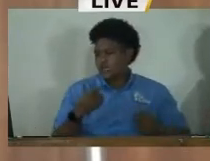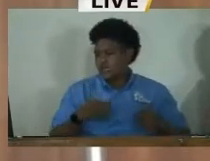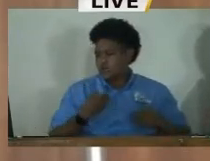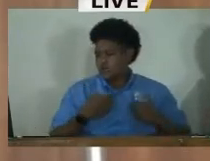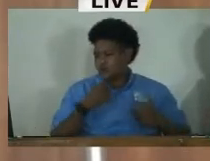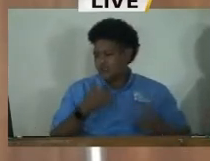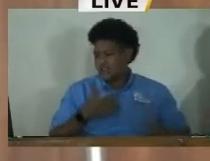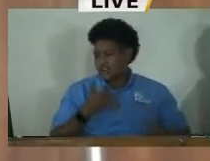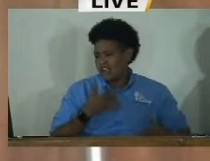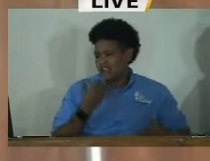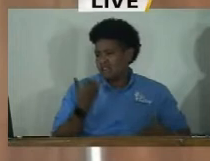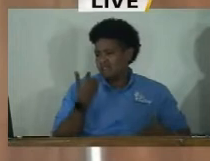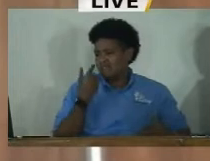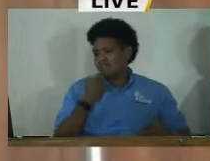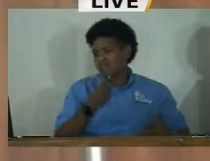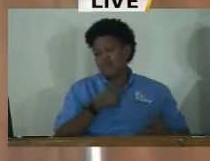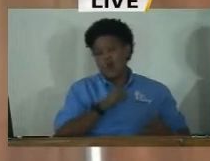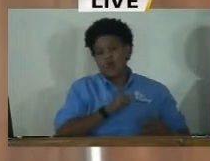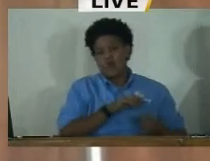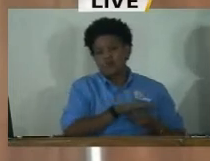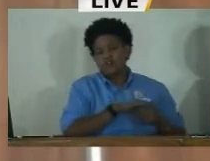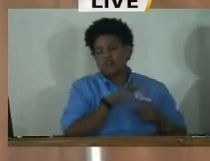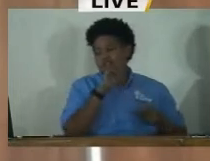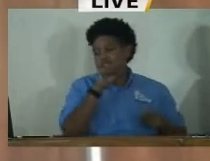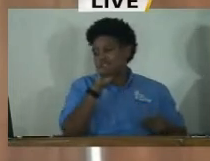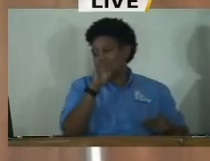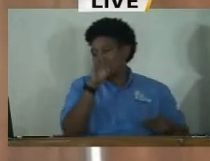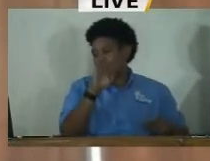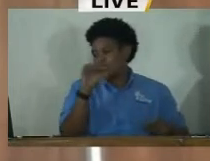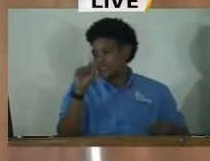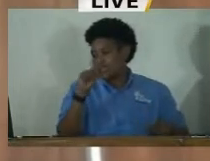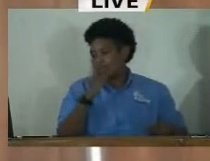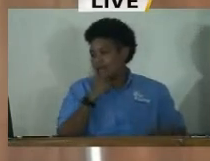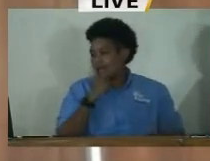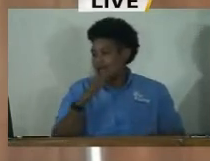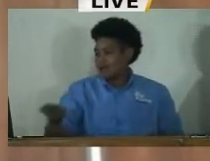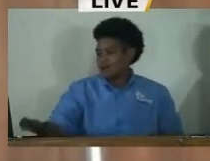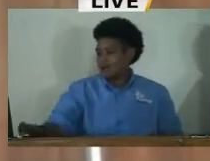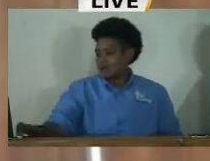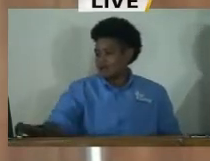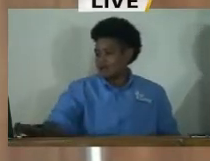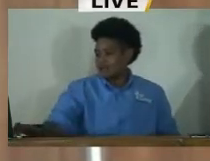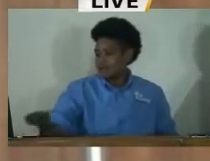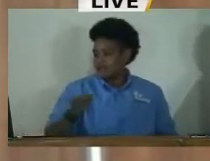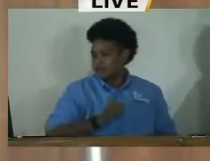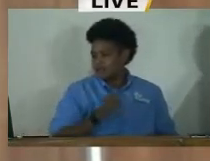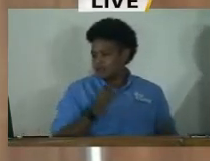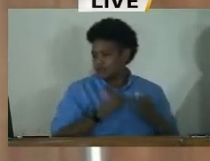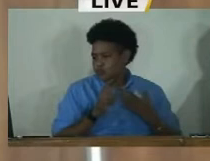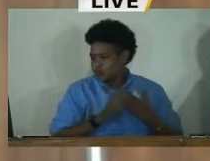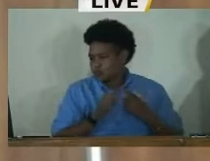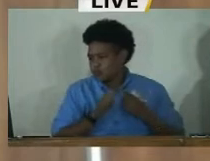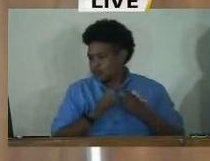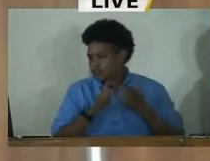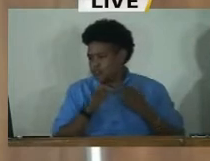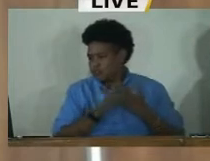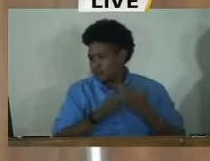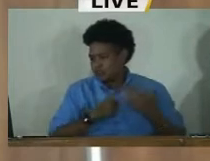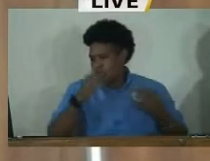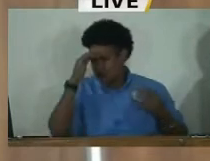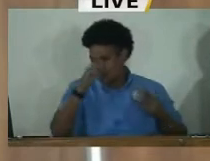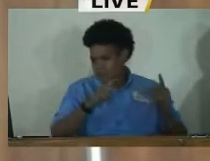felt, even in my own constituency of Southeast St. Anne. I was busy doing programs and projects that I thought the people